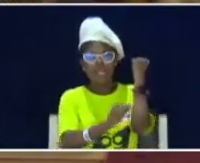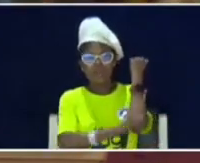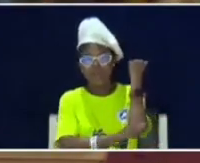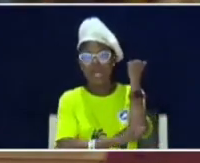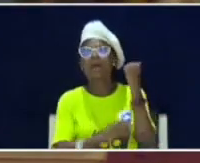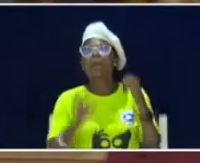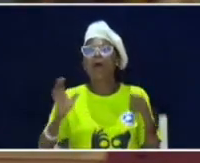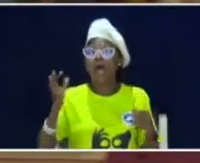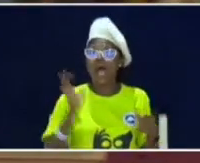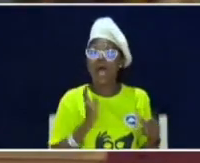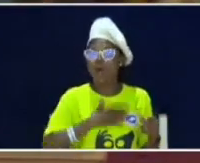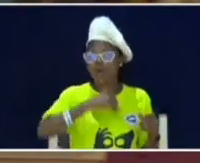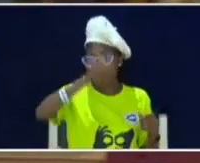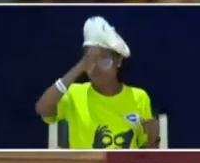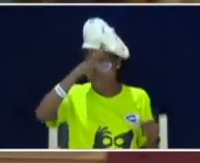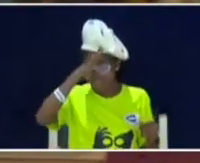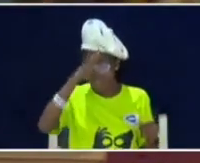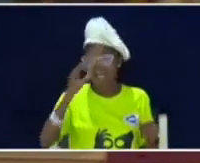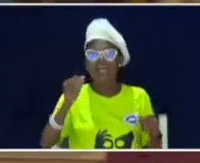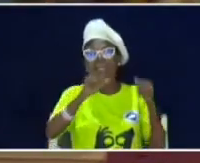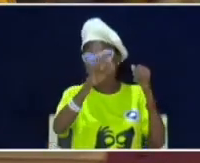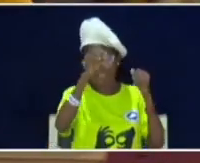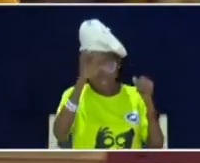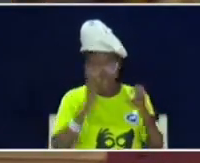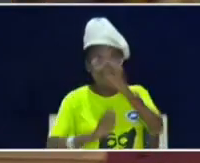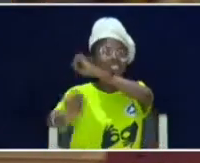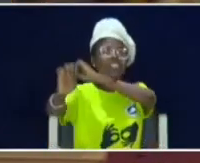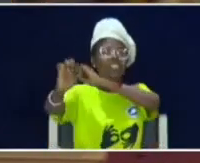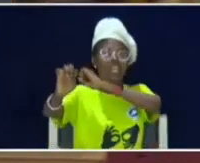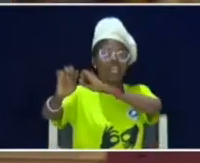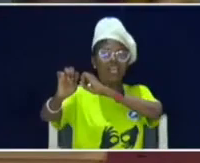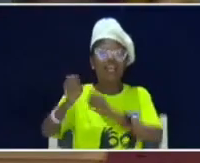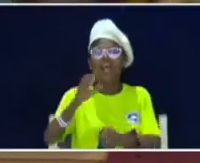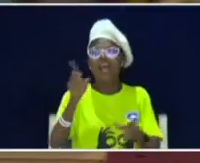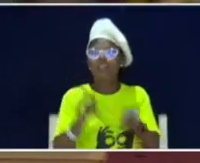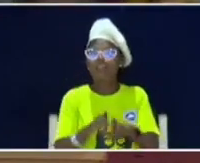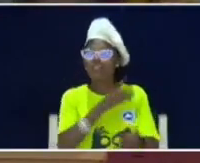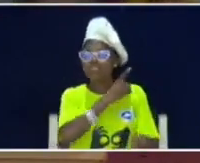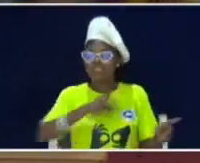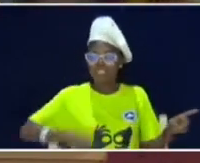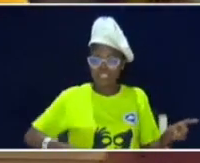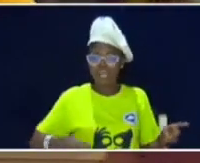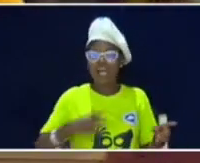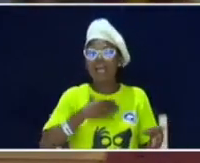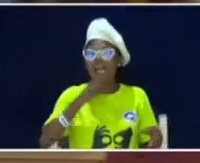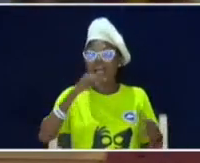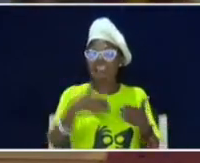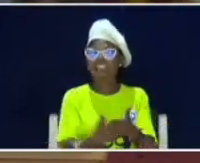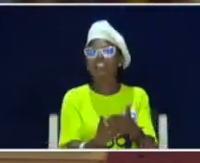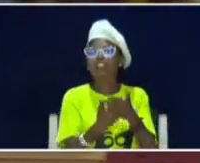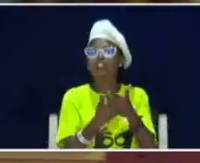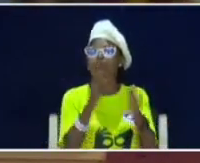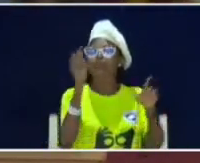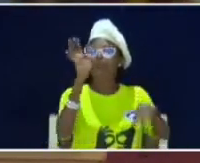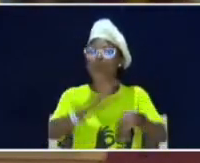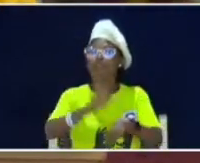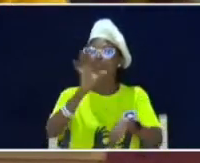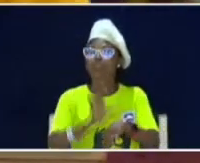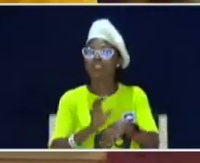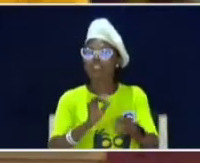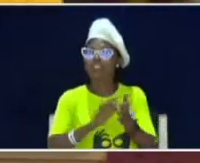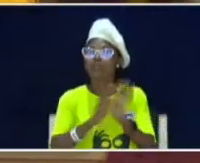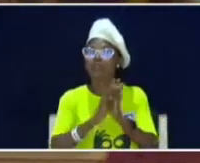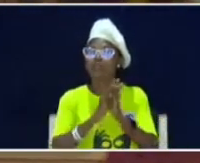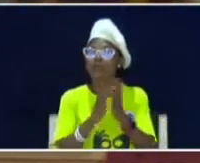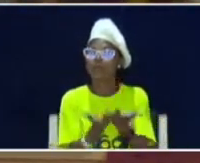our father, mentioned Elijah, mentioned David, and so on. And in the New Testament, the Bible recorded